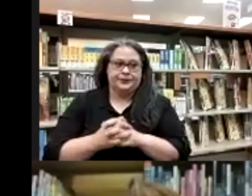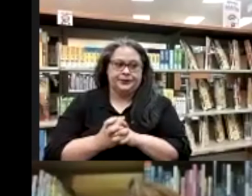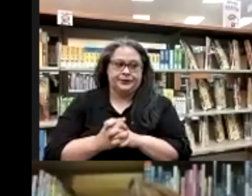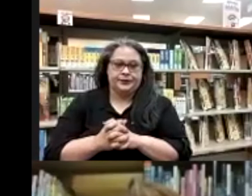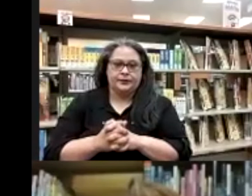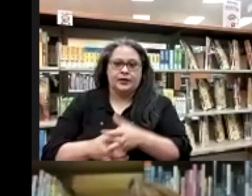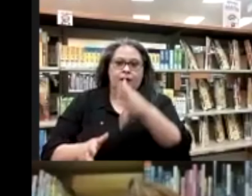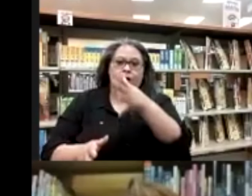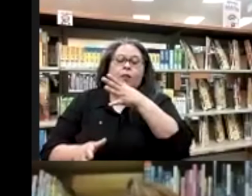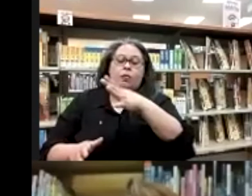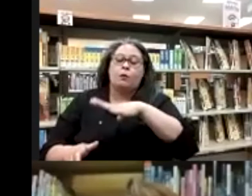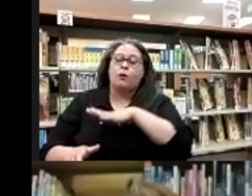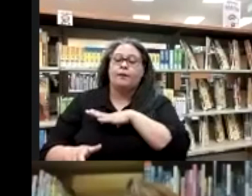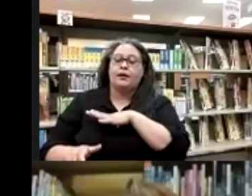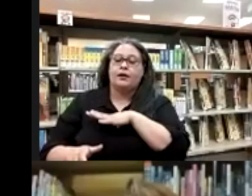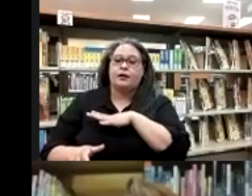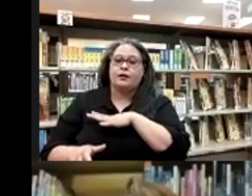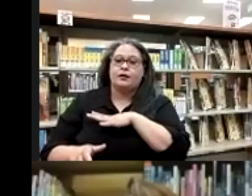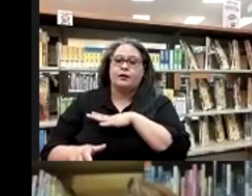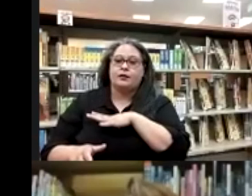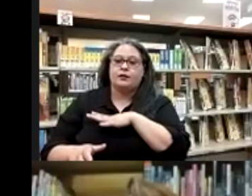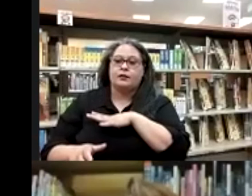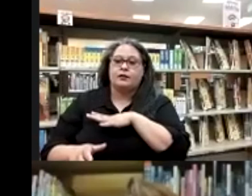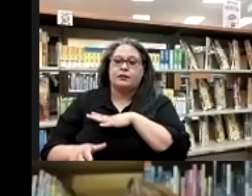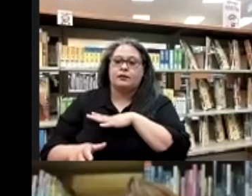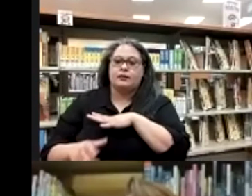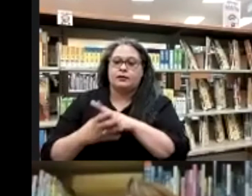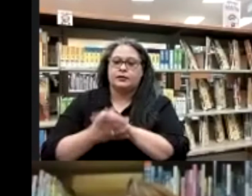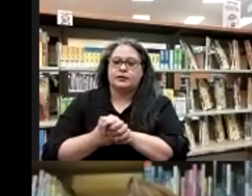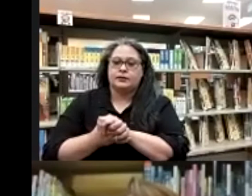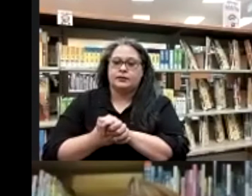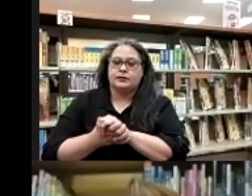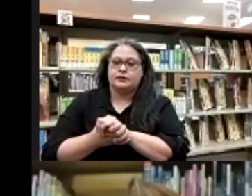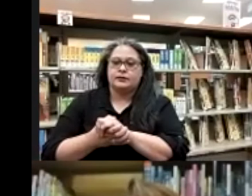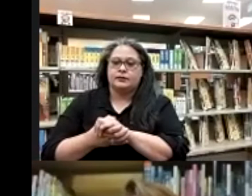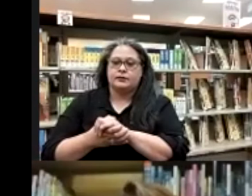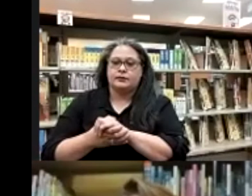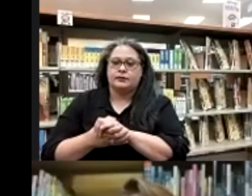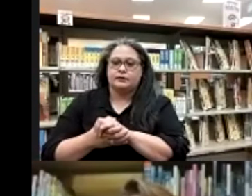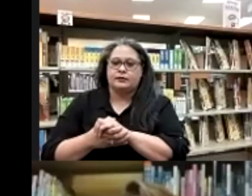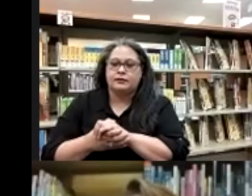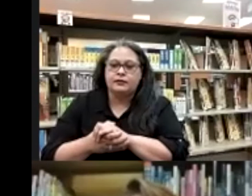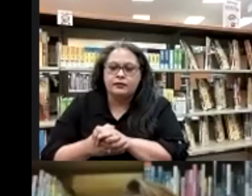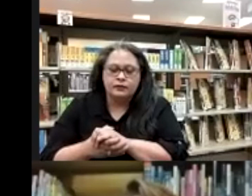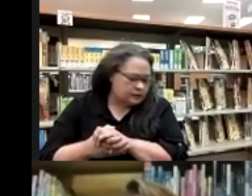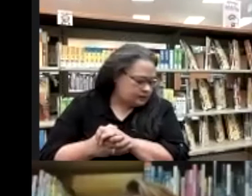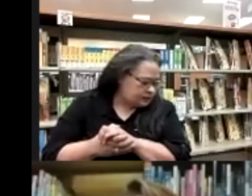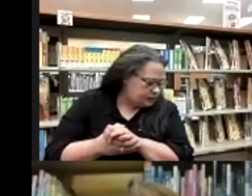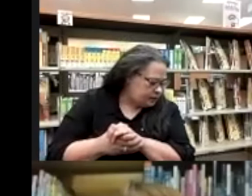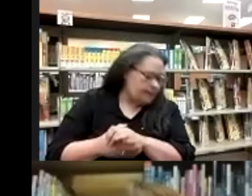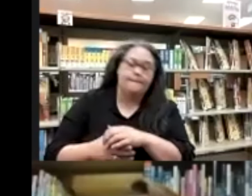woman in the picture belongs to the Zapotec community, which is matriarchy. Do you know what matriarchy